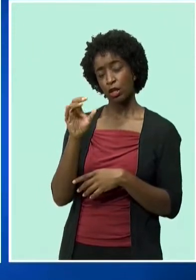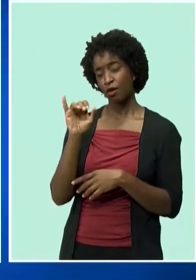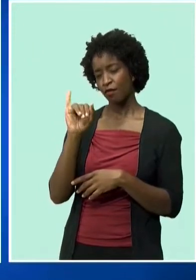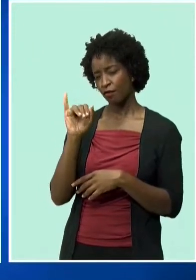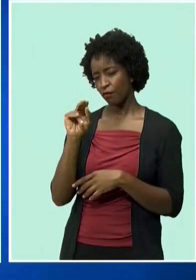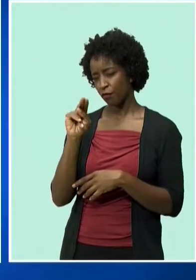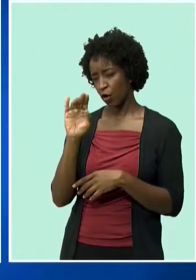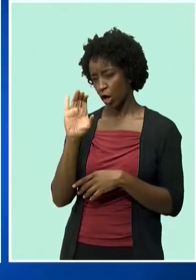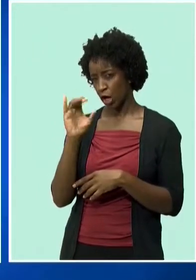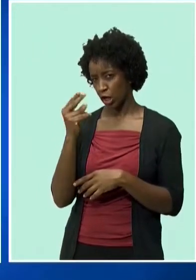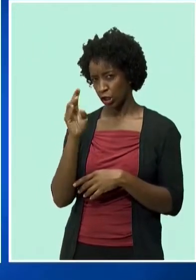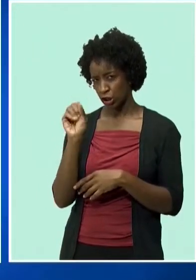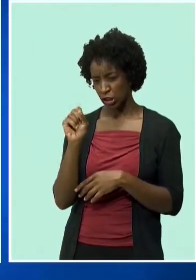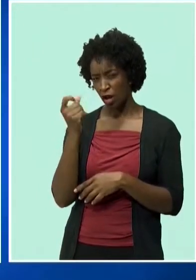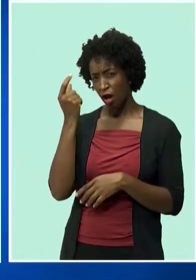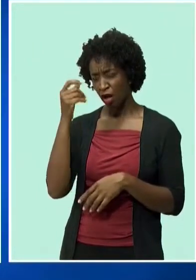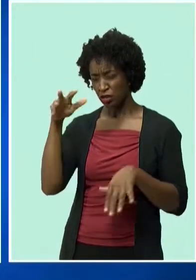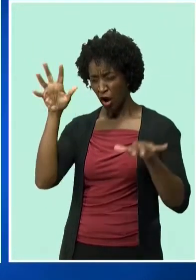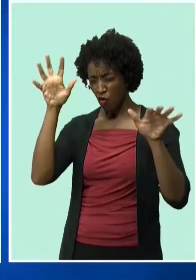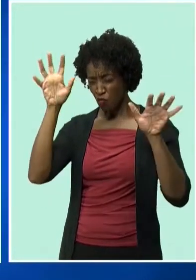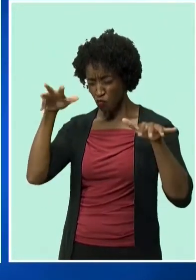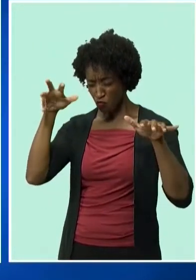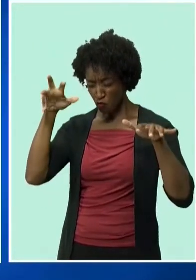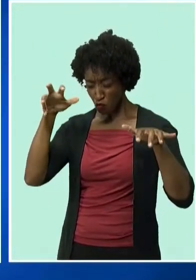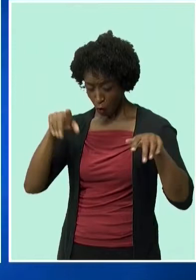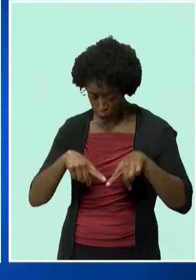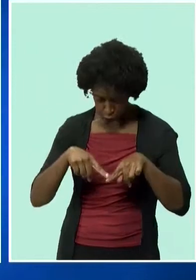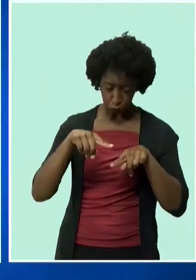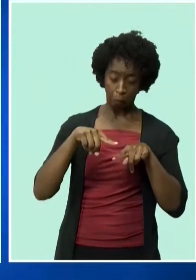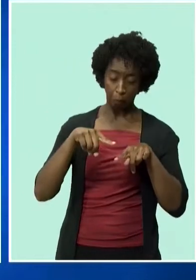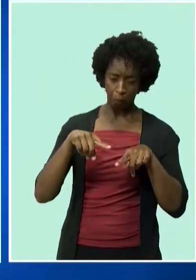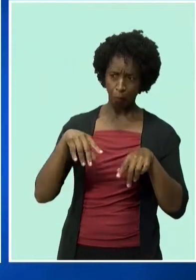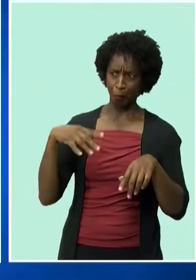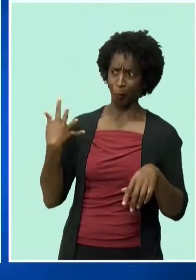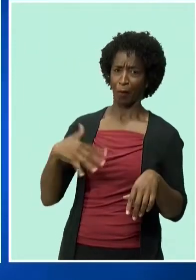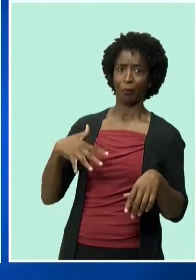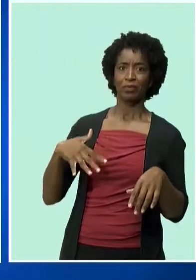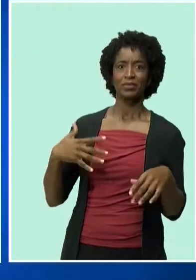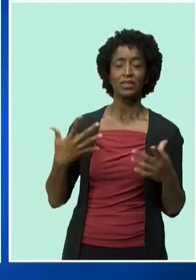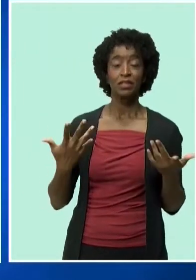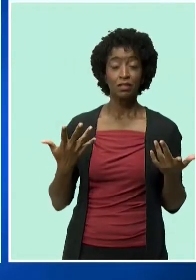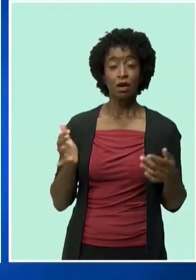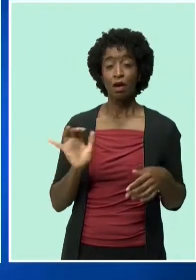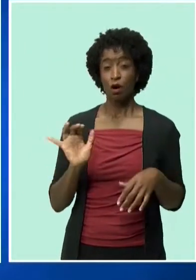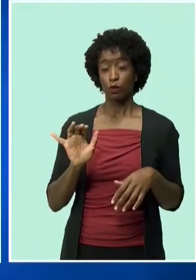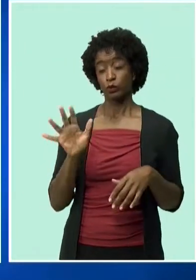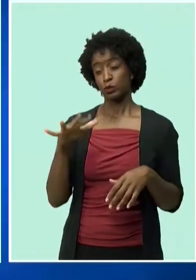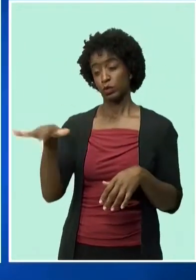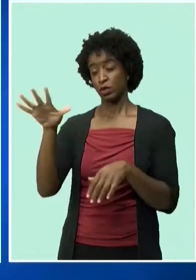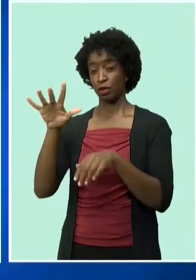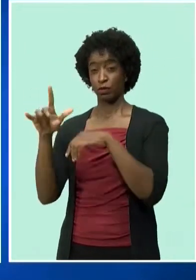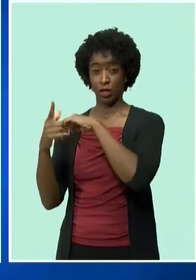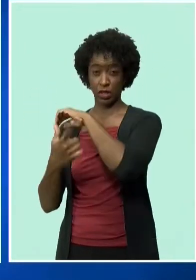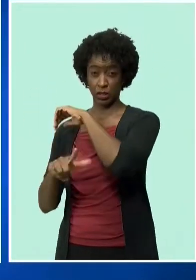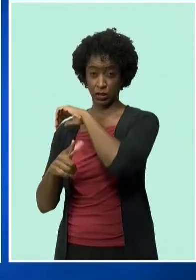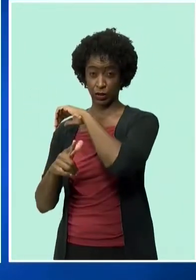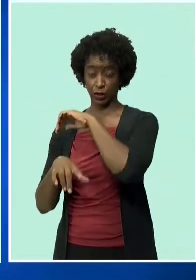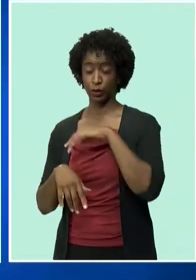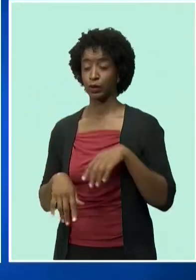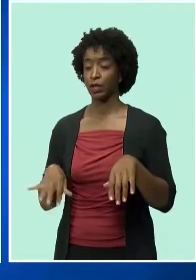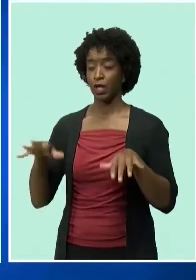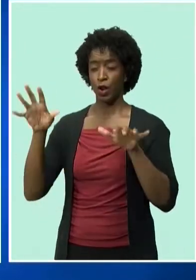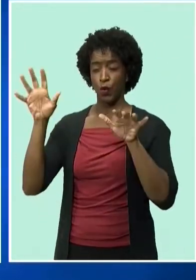crazy. That's crazy within the time frame that it came. And we also had in St. Lucie 30 millimeters in